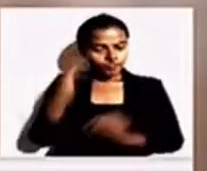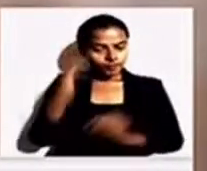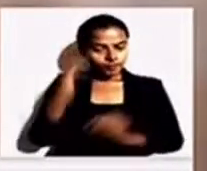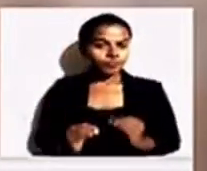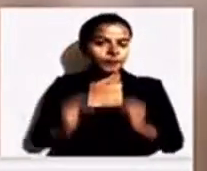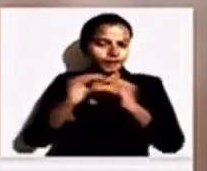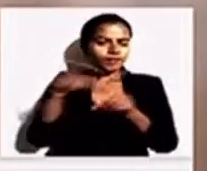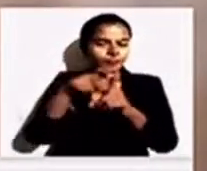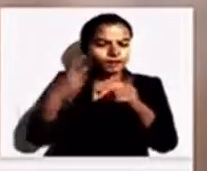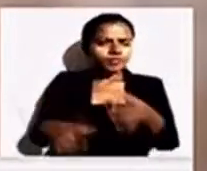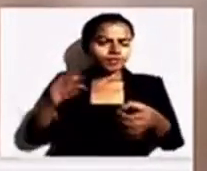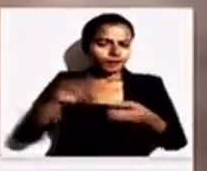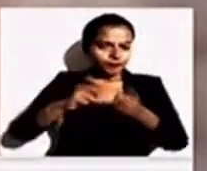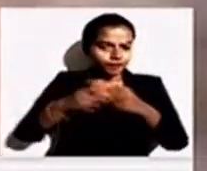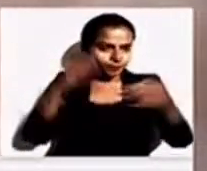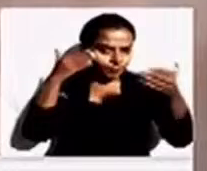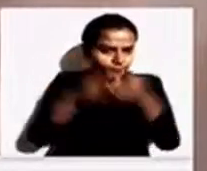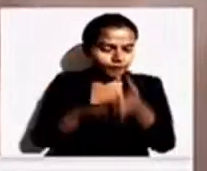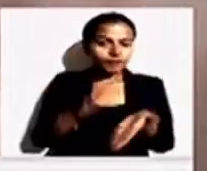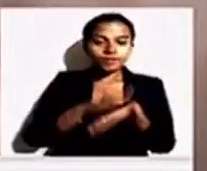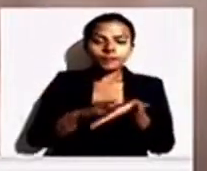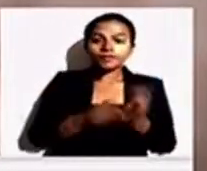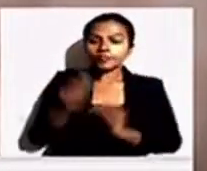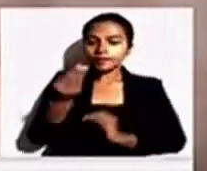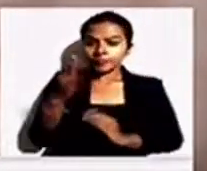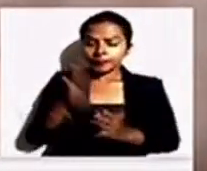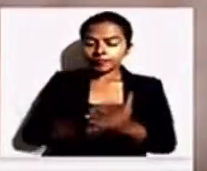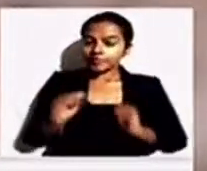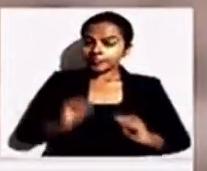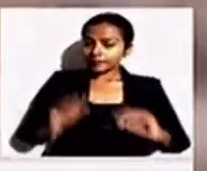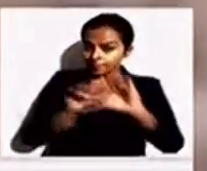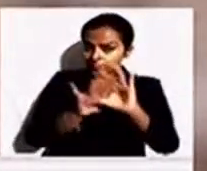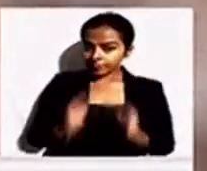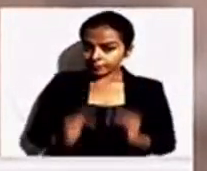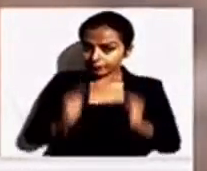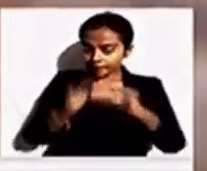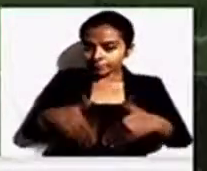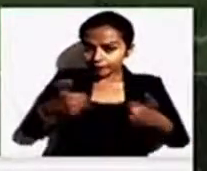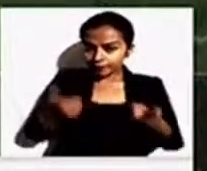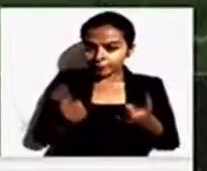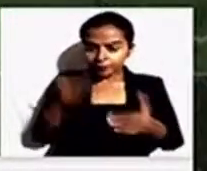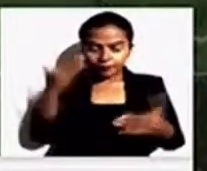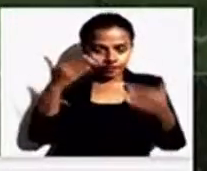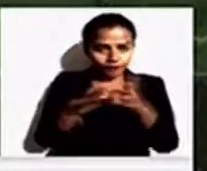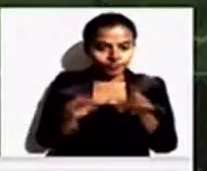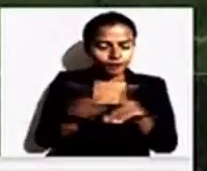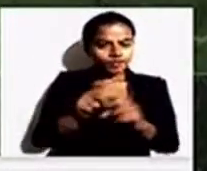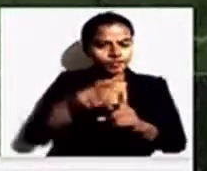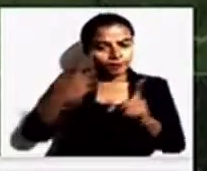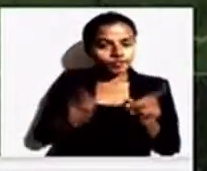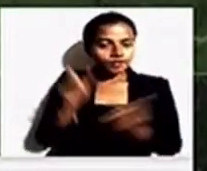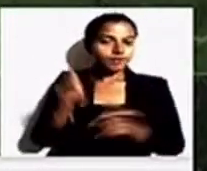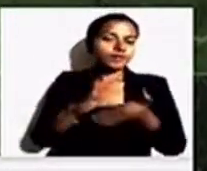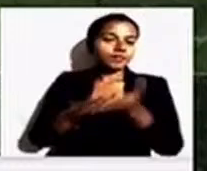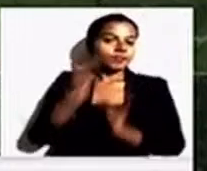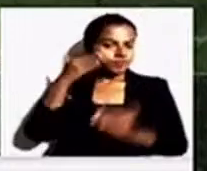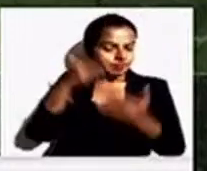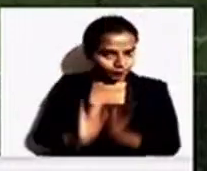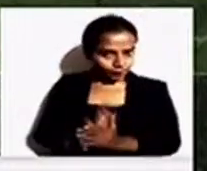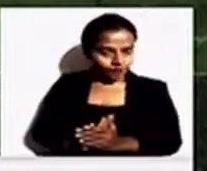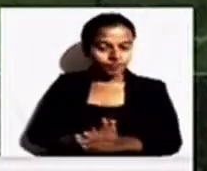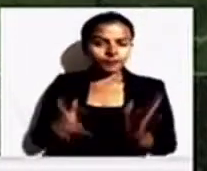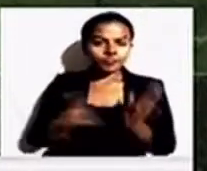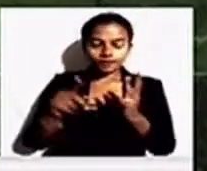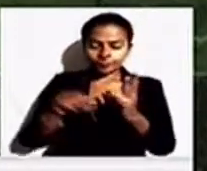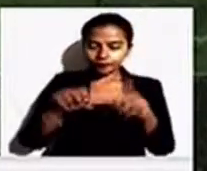mobilize support for the dignity, rights and well-being of persons with disabilities. UN Chief Antonio Guterres called